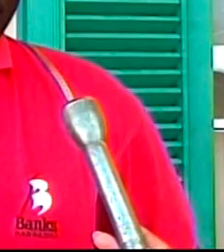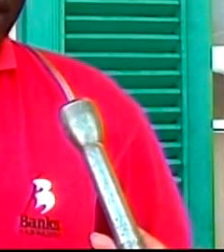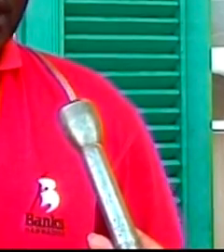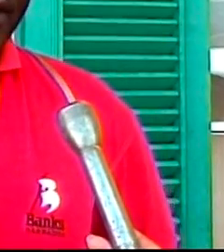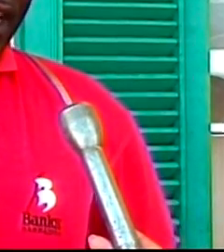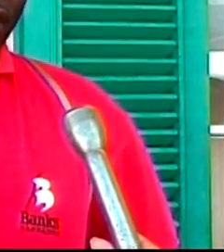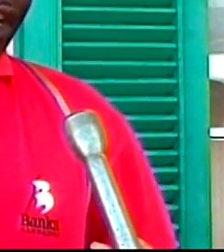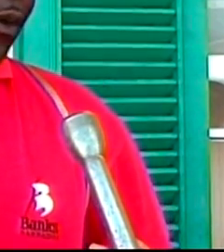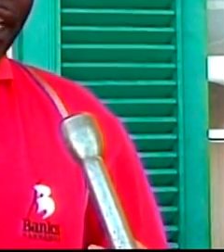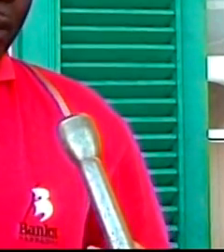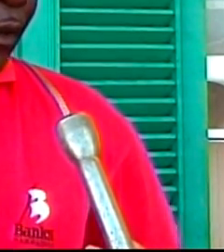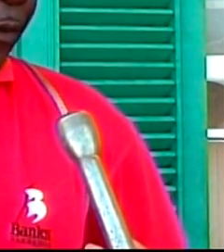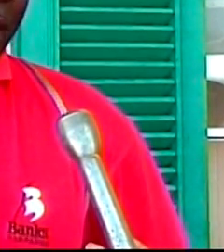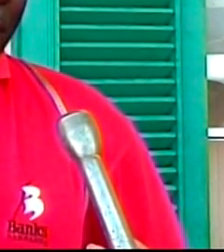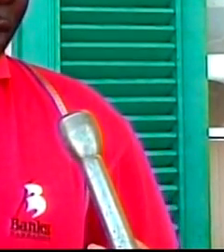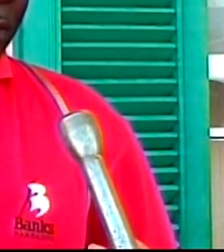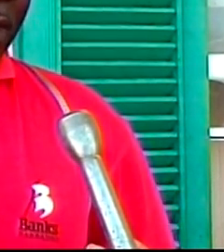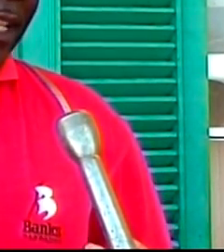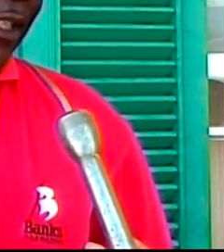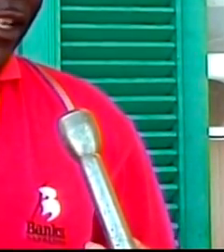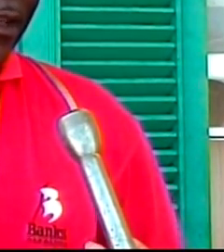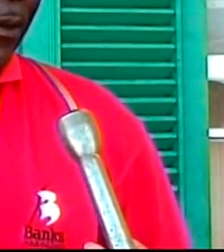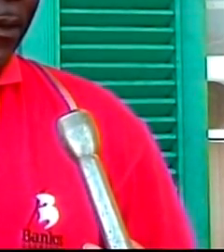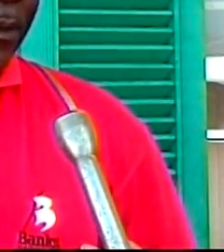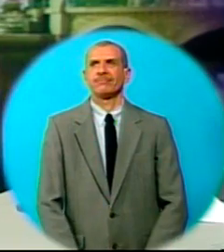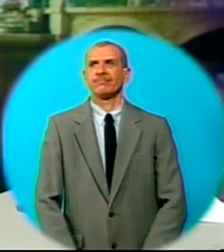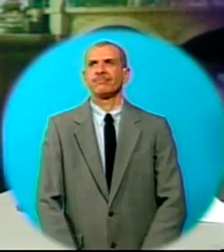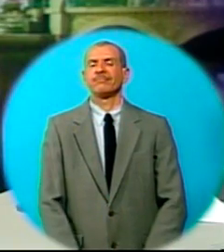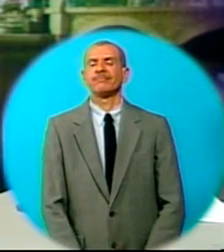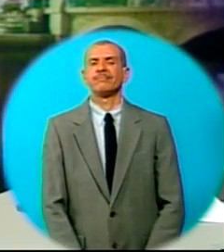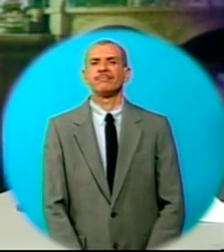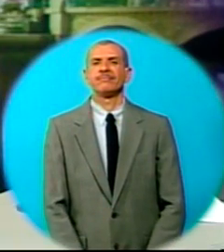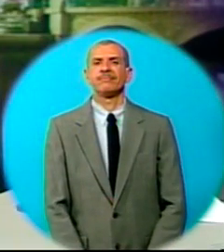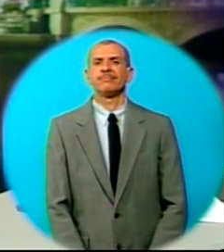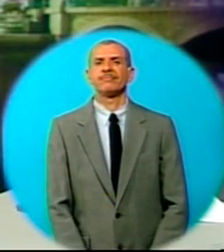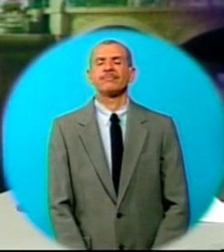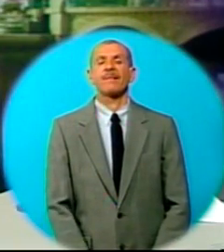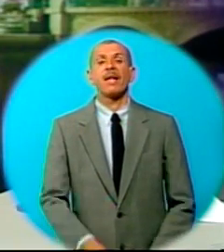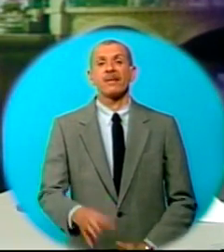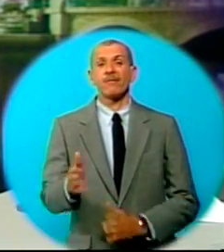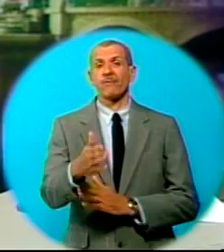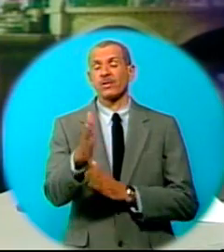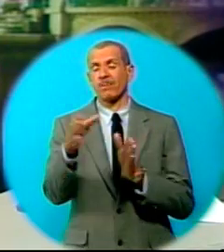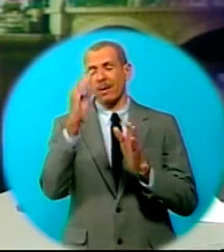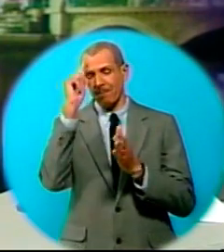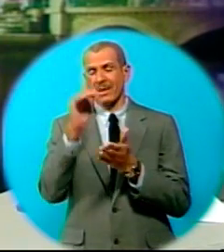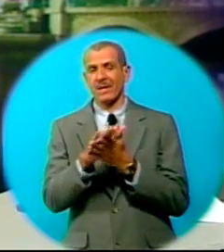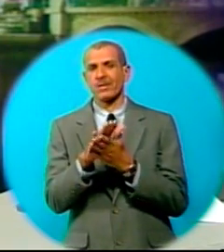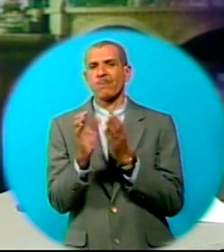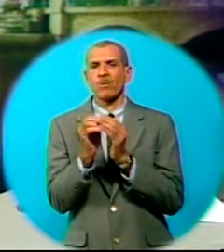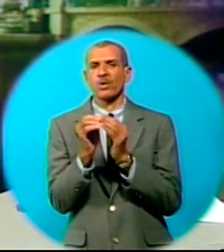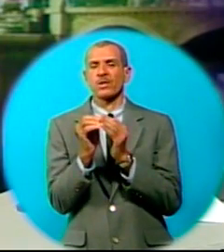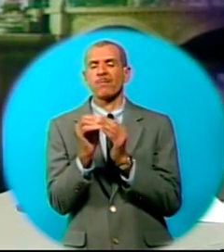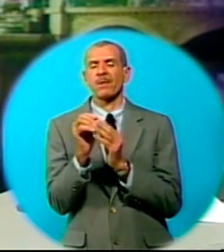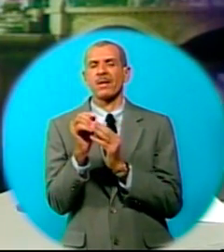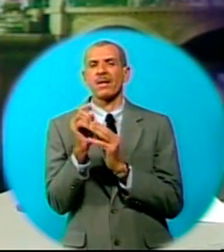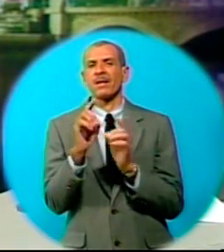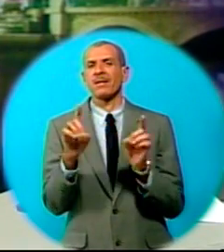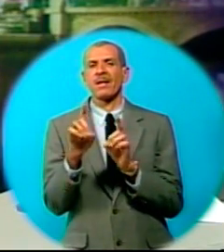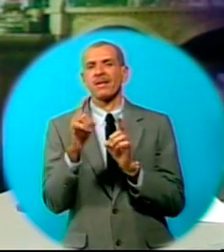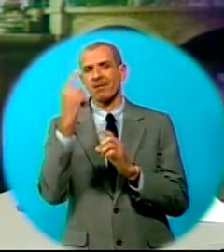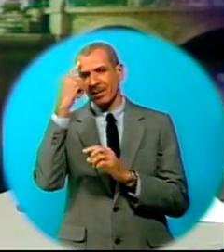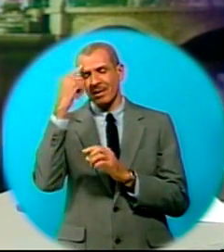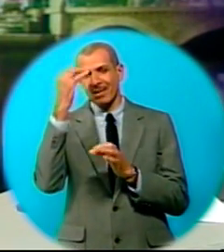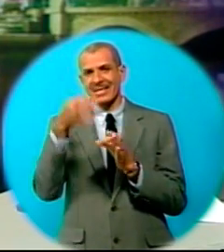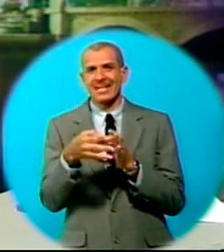as profitable as was expected, at least for some. And this from fisherman Junior Herwood, who has been in the industry for over 3